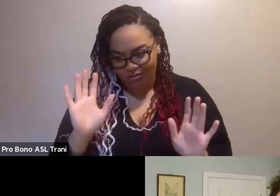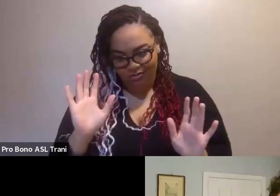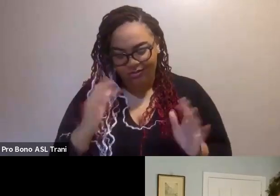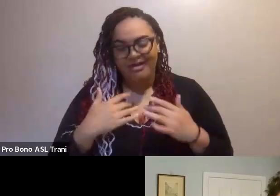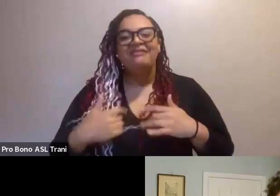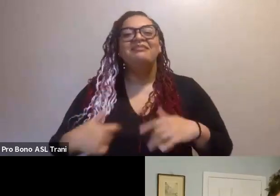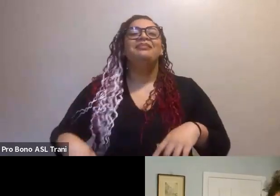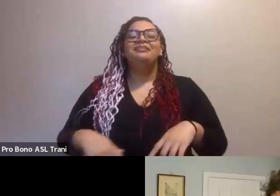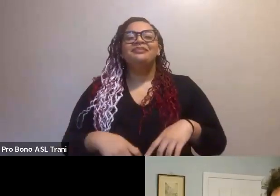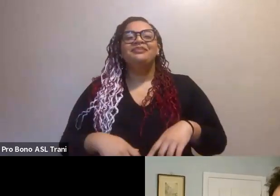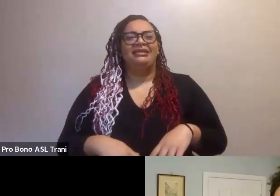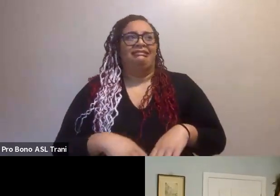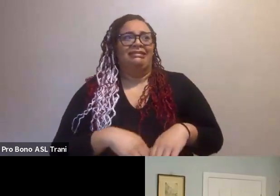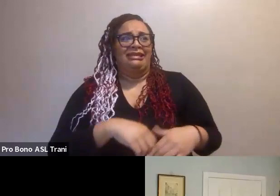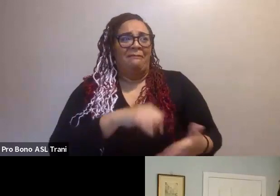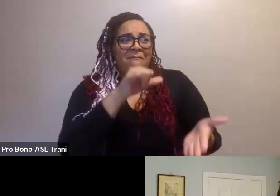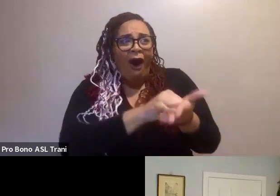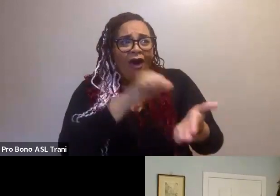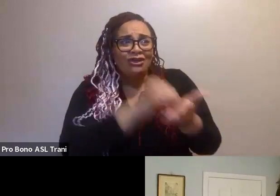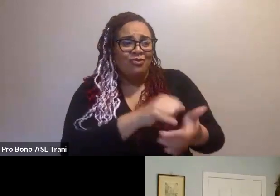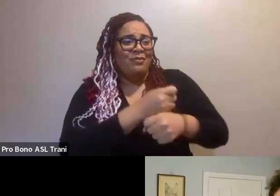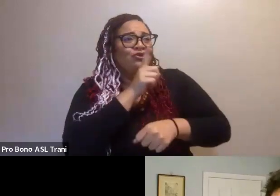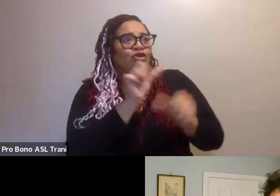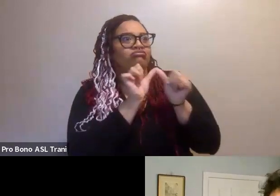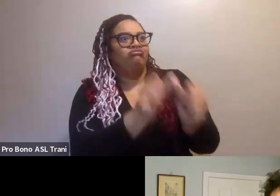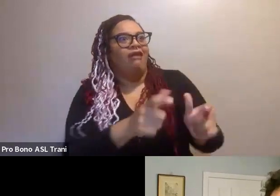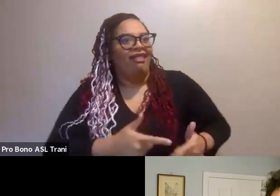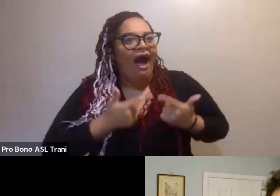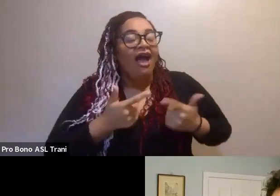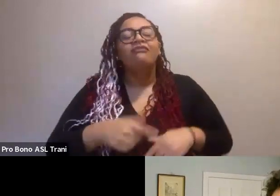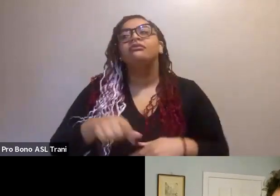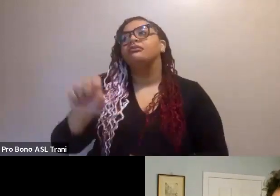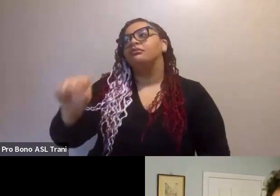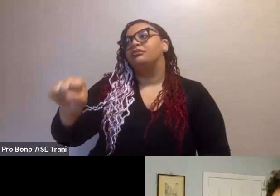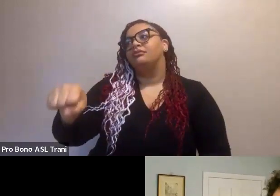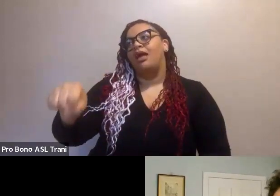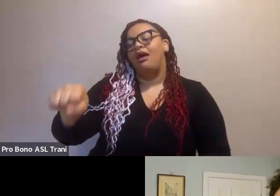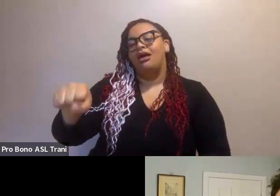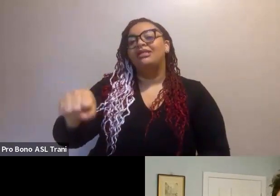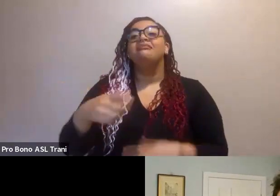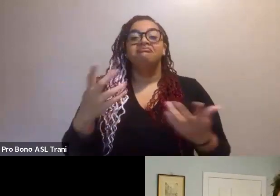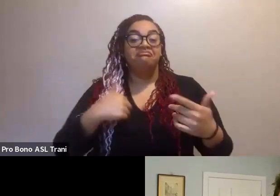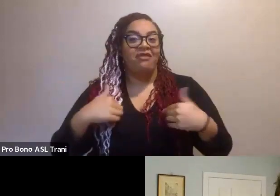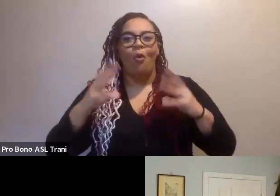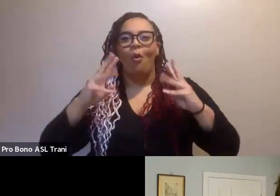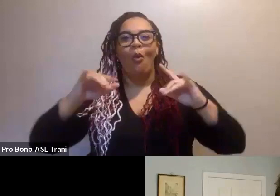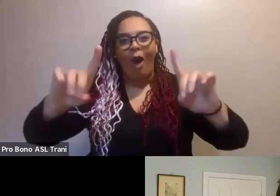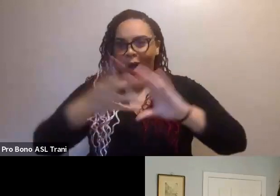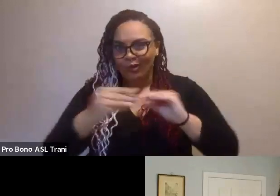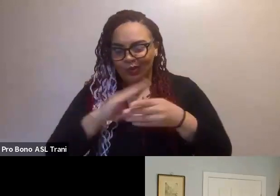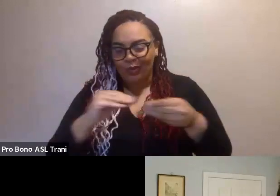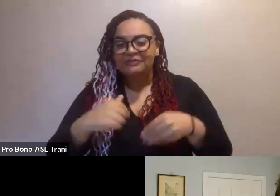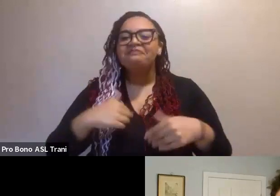It's impossible to keep alive, right? I feel like they are, which is here's like a wild story. I got